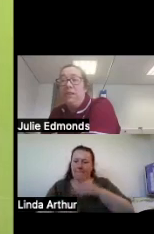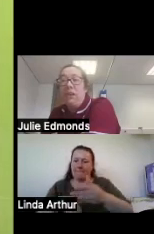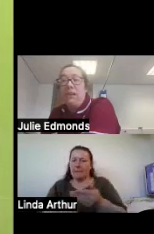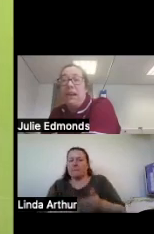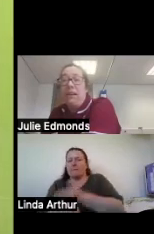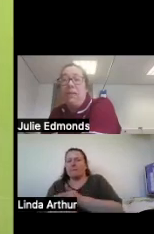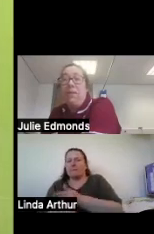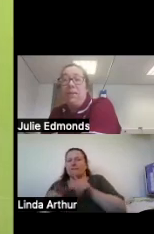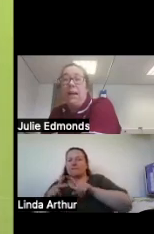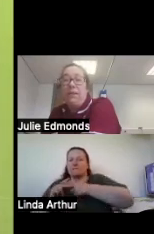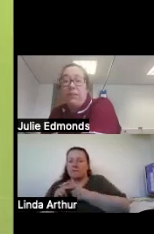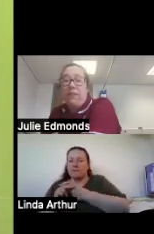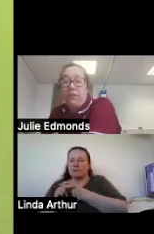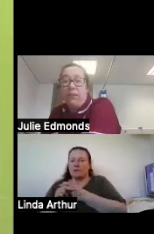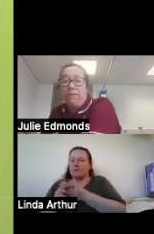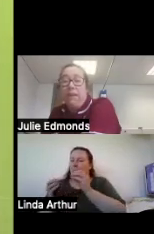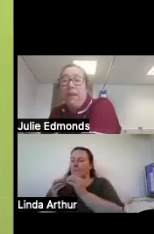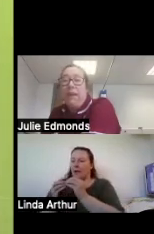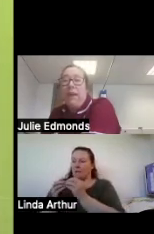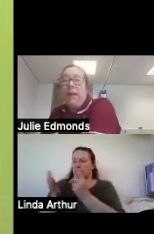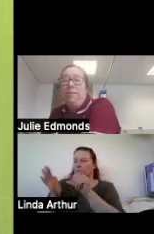can start to have a bit of bladder dysfunction.